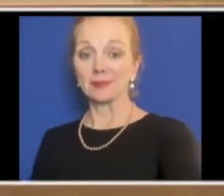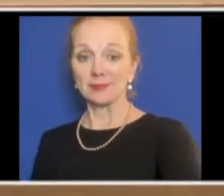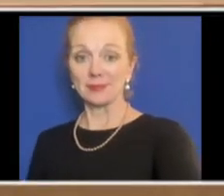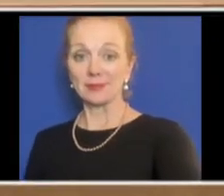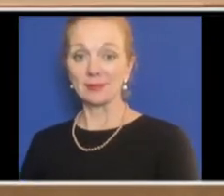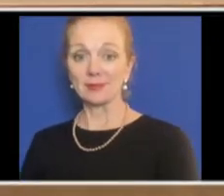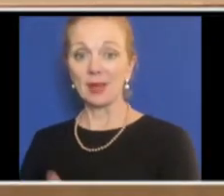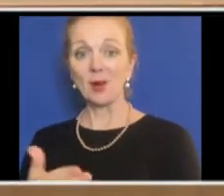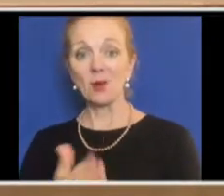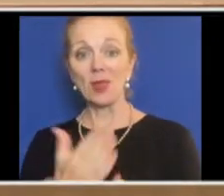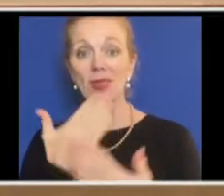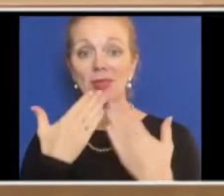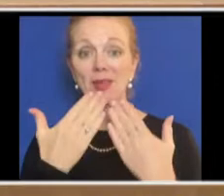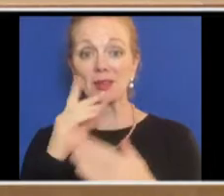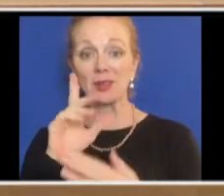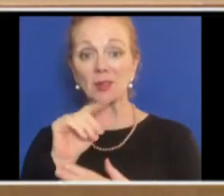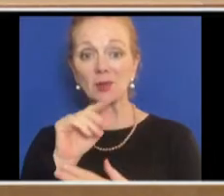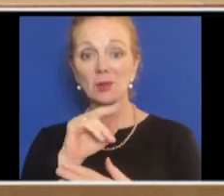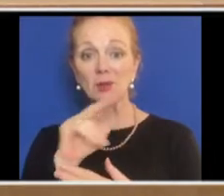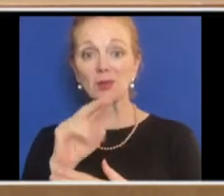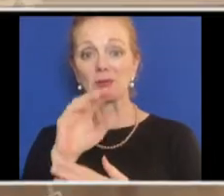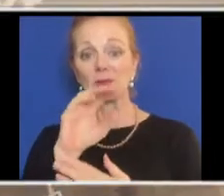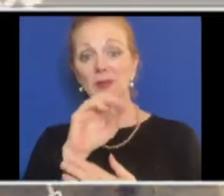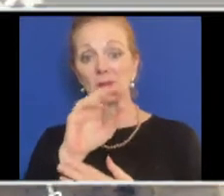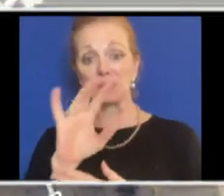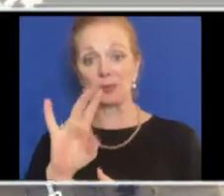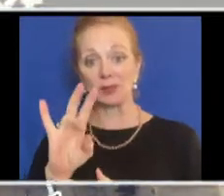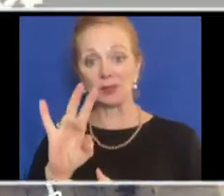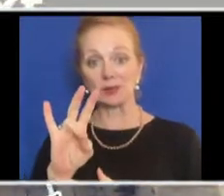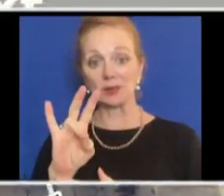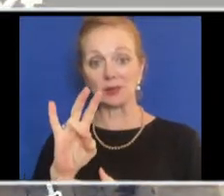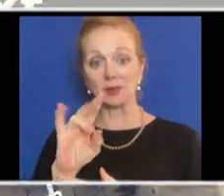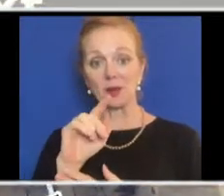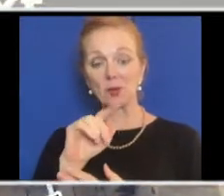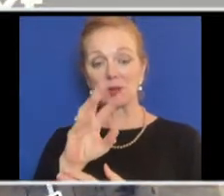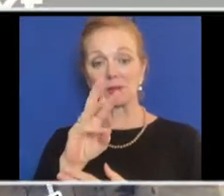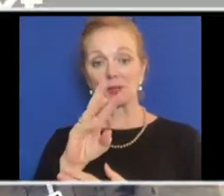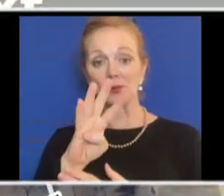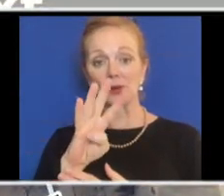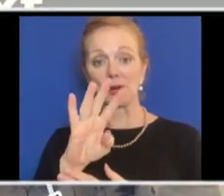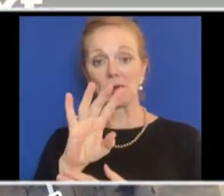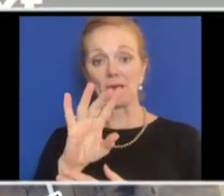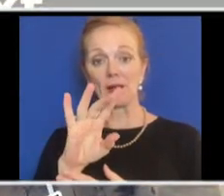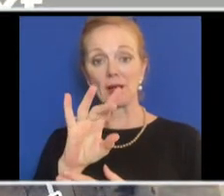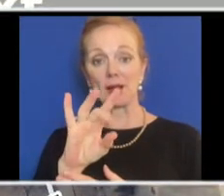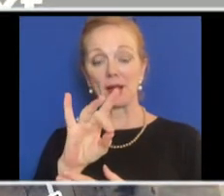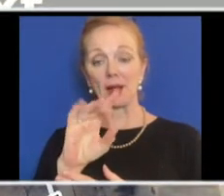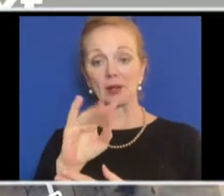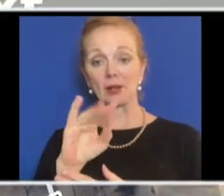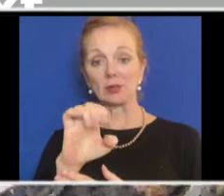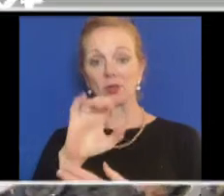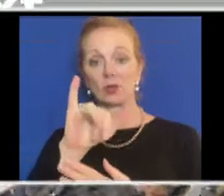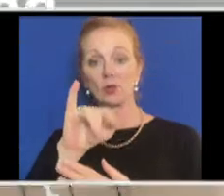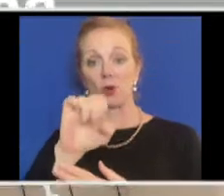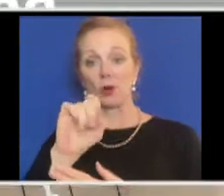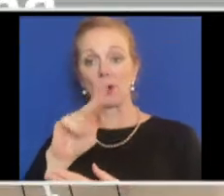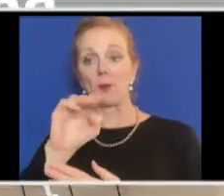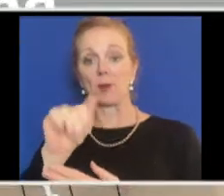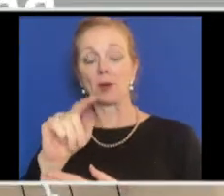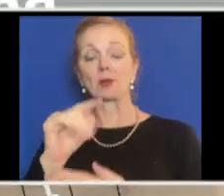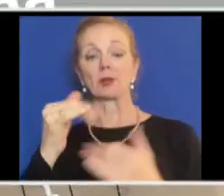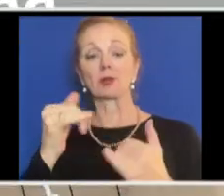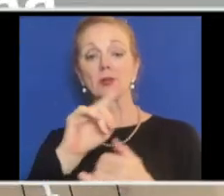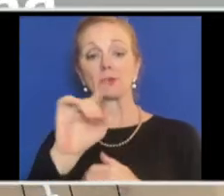all right thank you 2022 077 uh it's 3.64 Acres on yorkmont road it is currently zoned